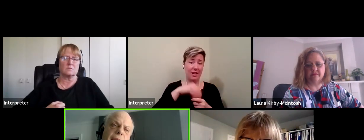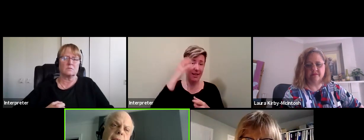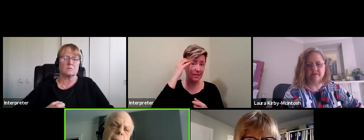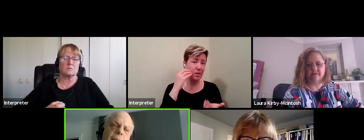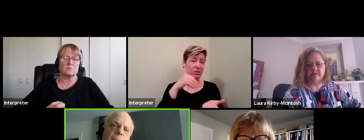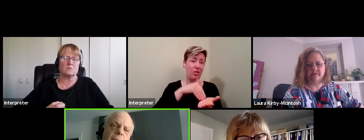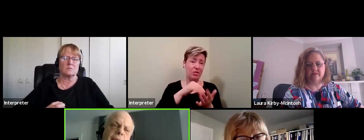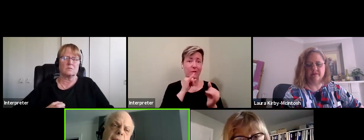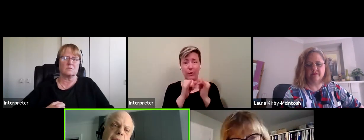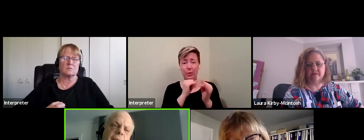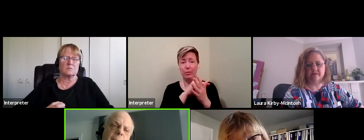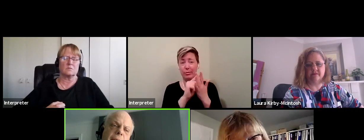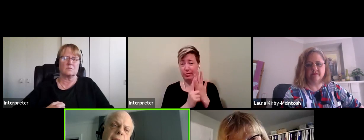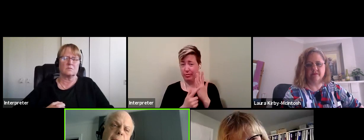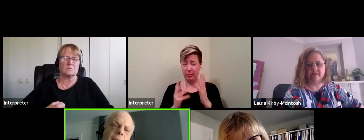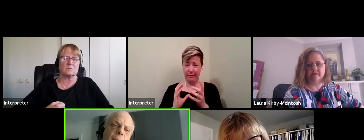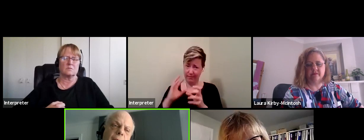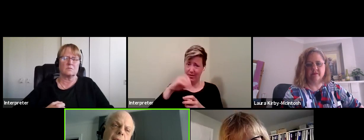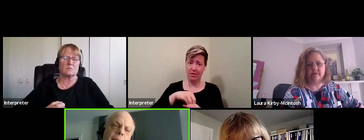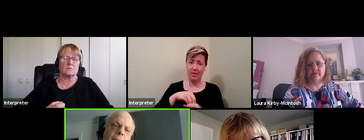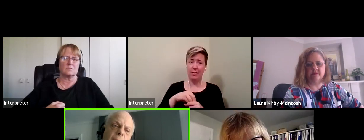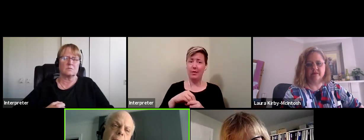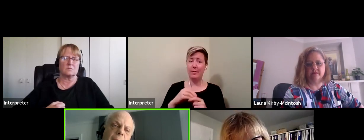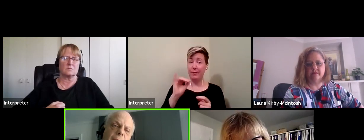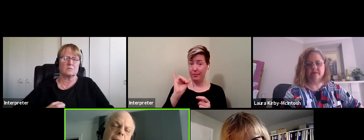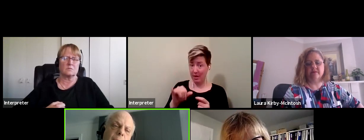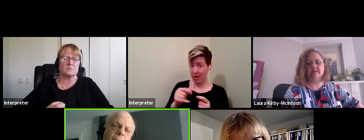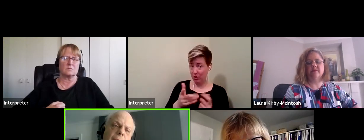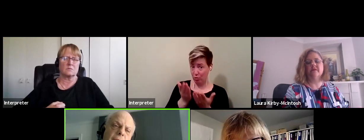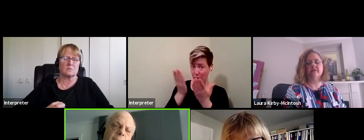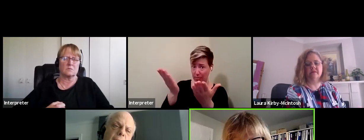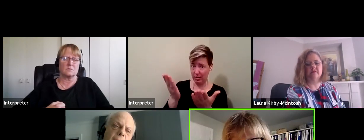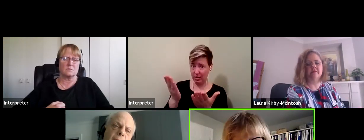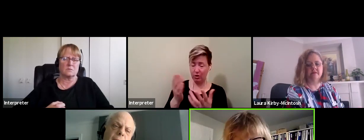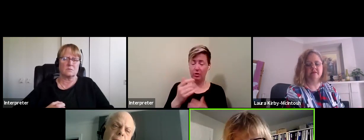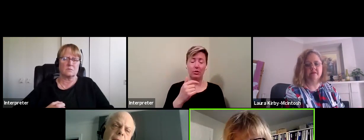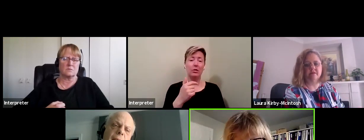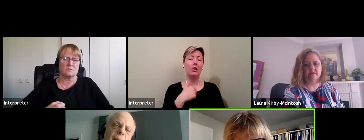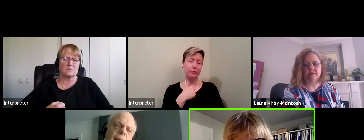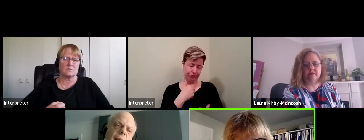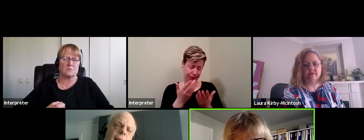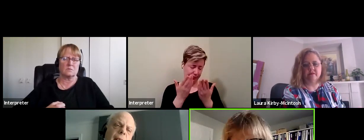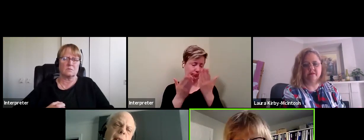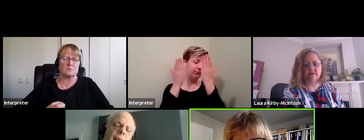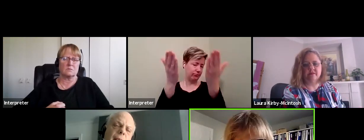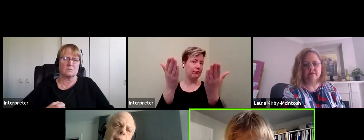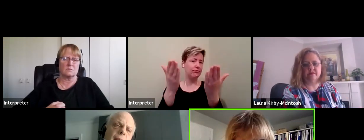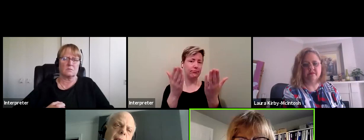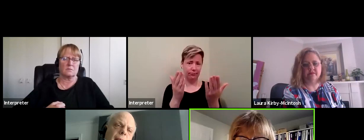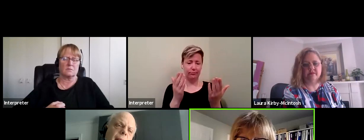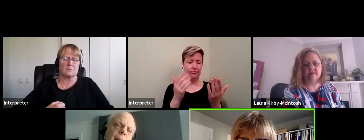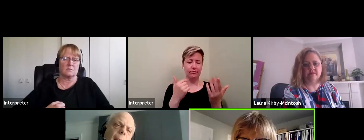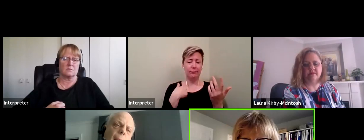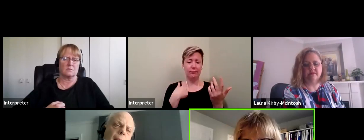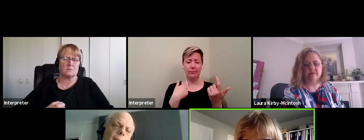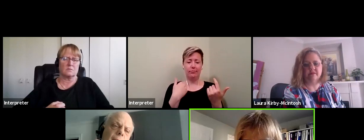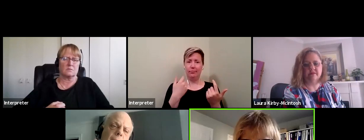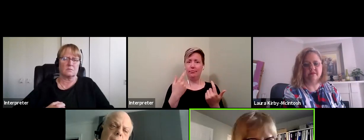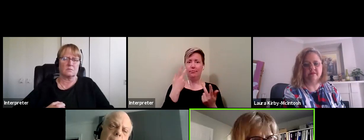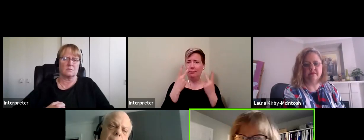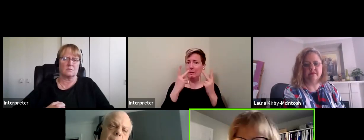you see them now, or that's what you're recommending? I'm recommending. They're not there. I've started to